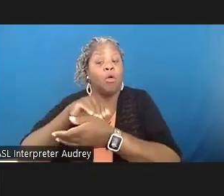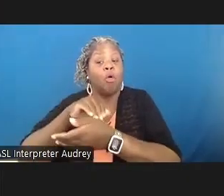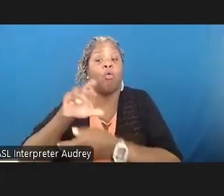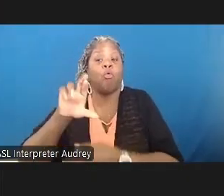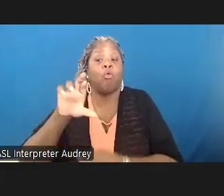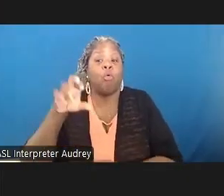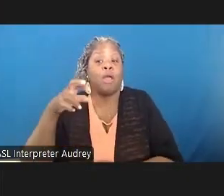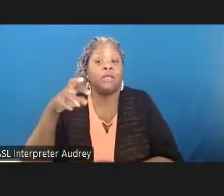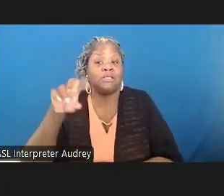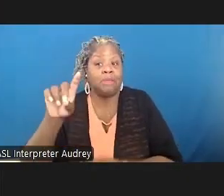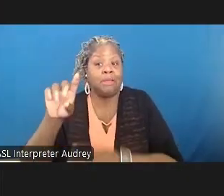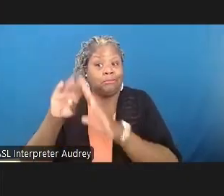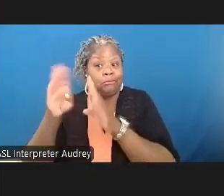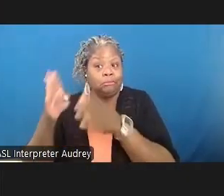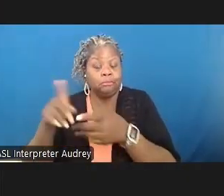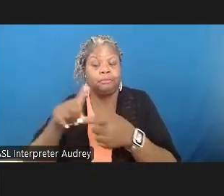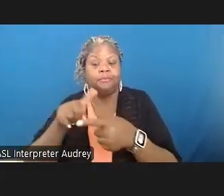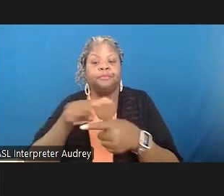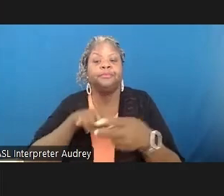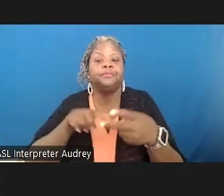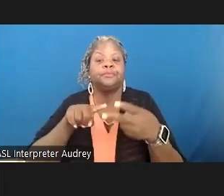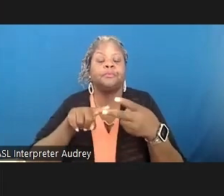have one for our